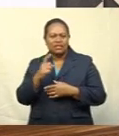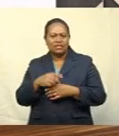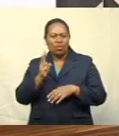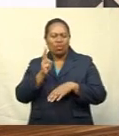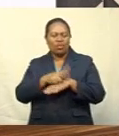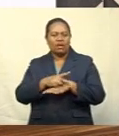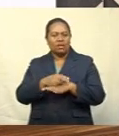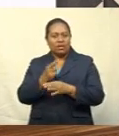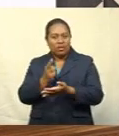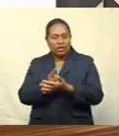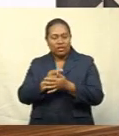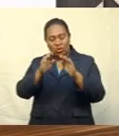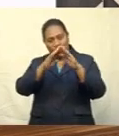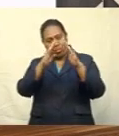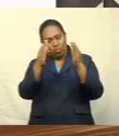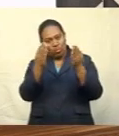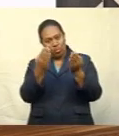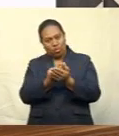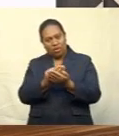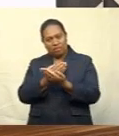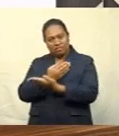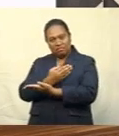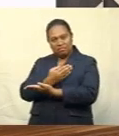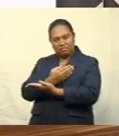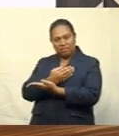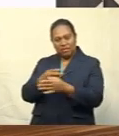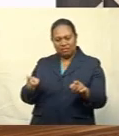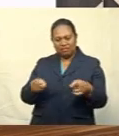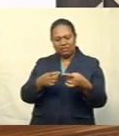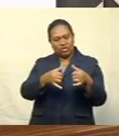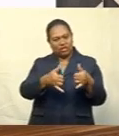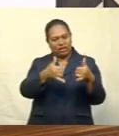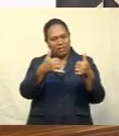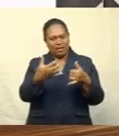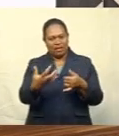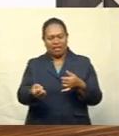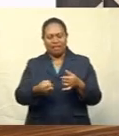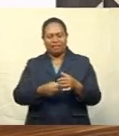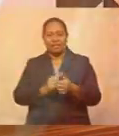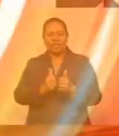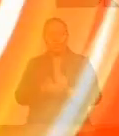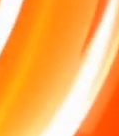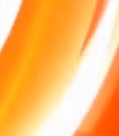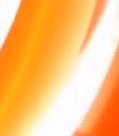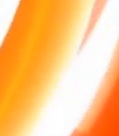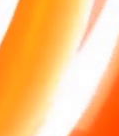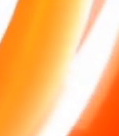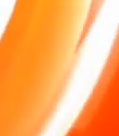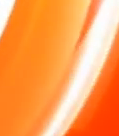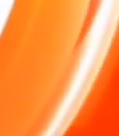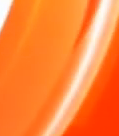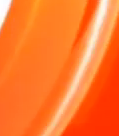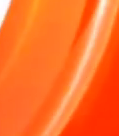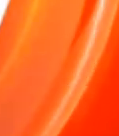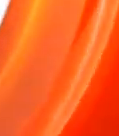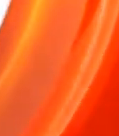know of the World Snail Racing Championship? This and our quickie sport of the day.